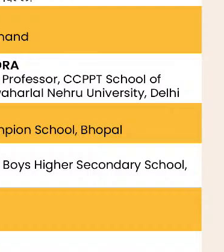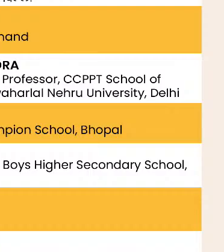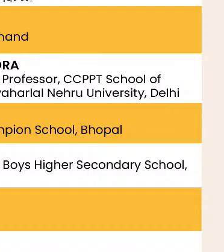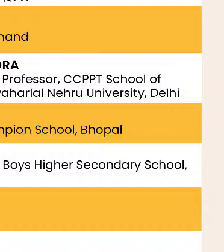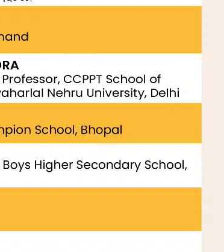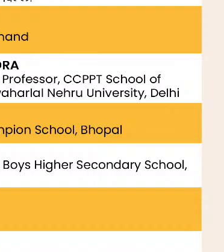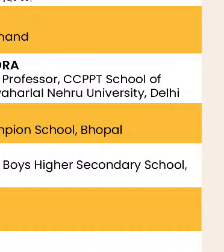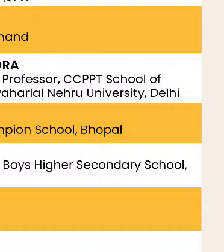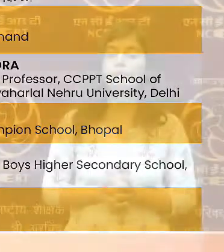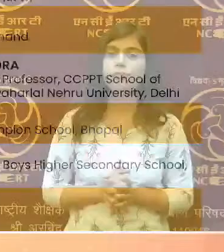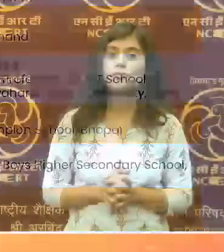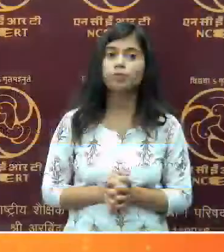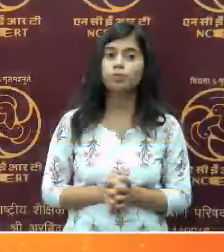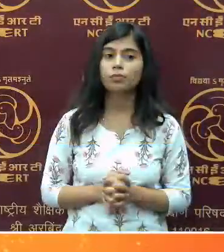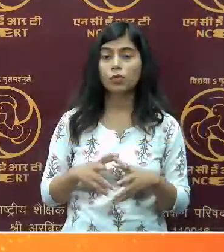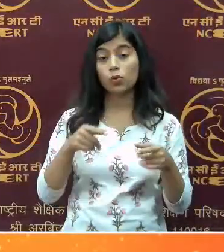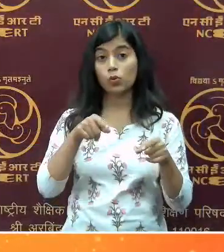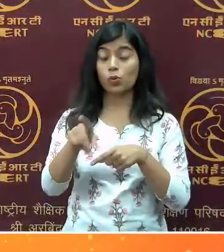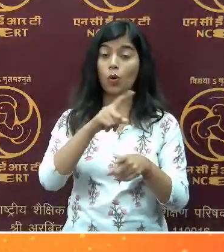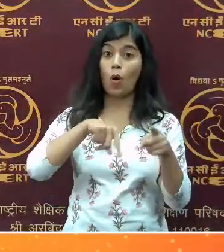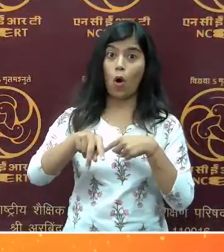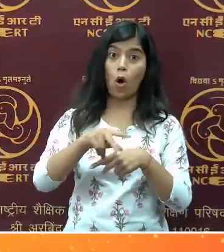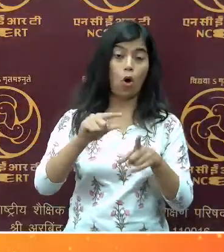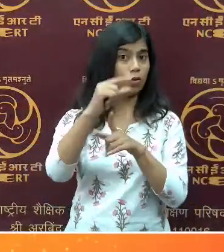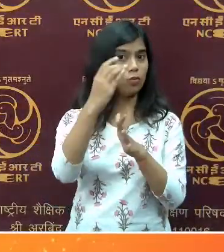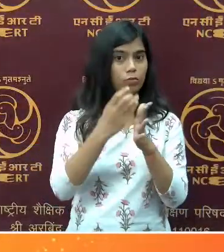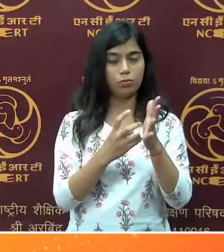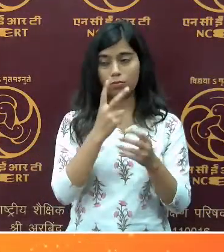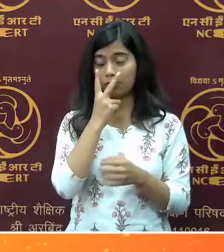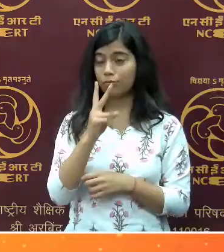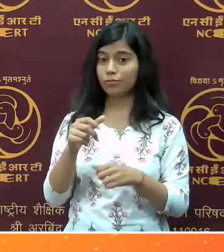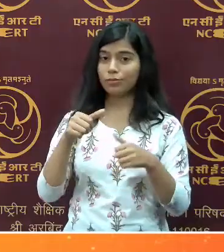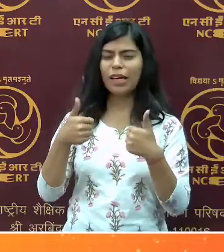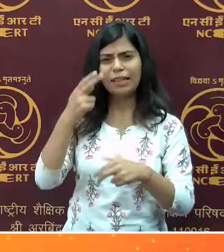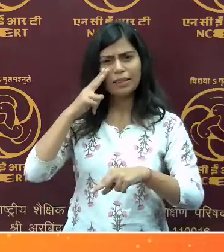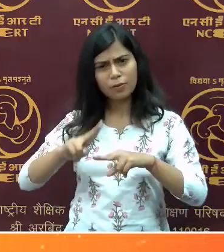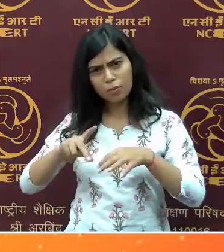Kerala. So, do watch these programs and raise your queries if there are any.